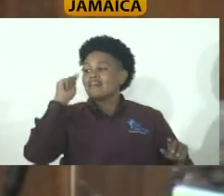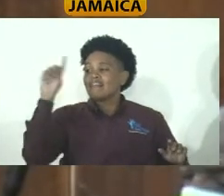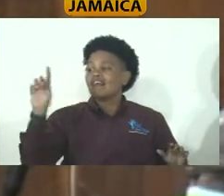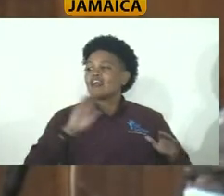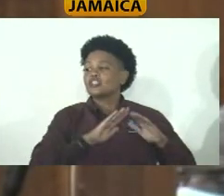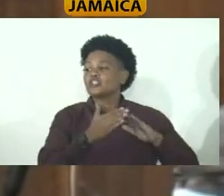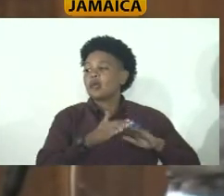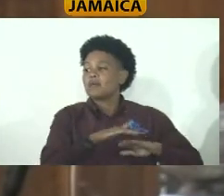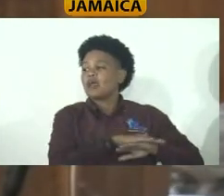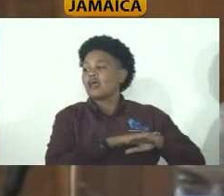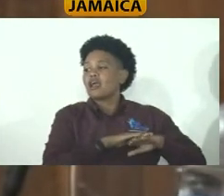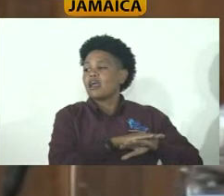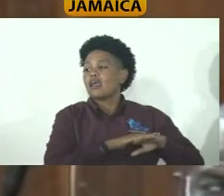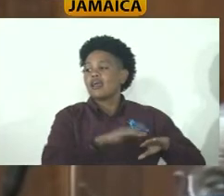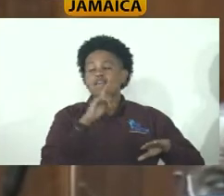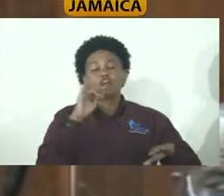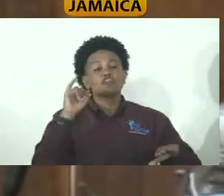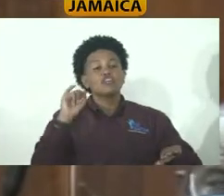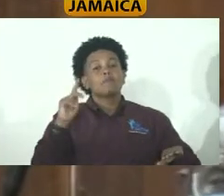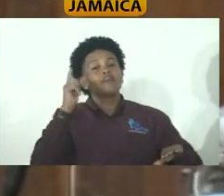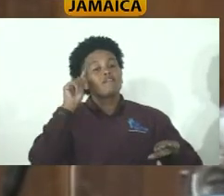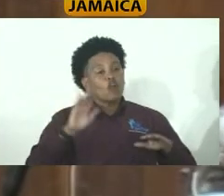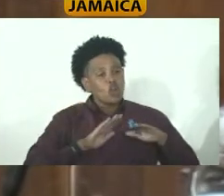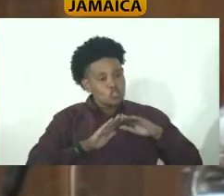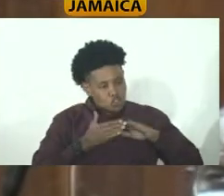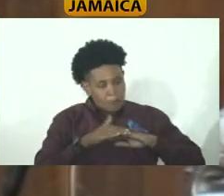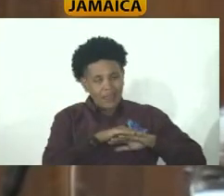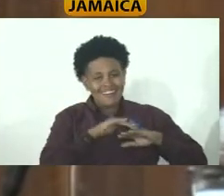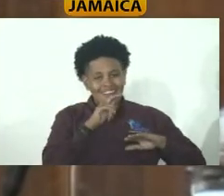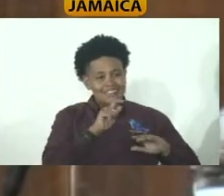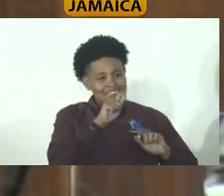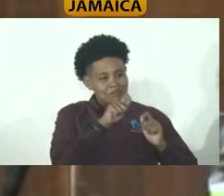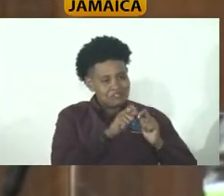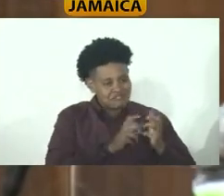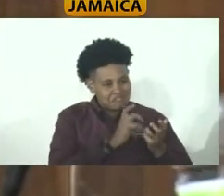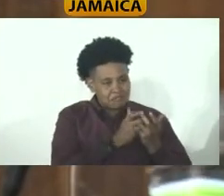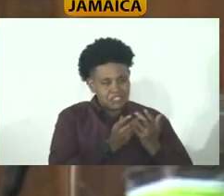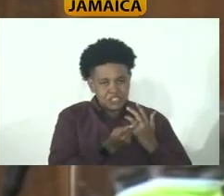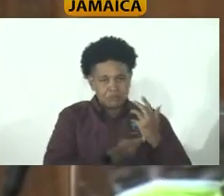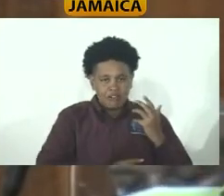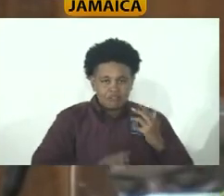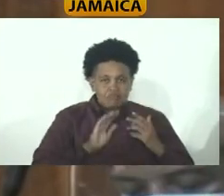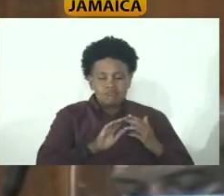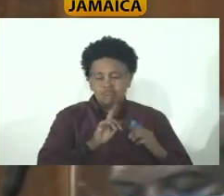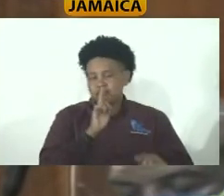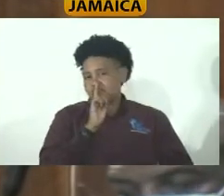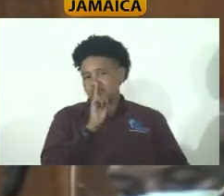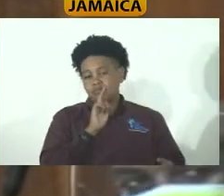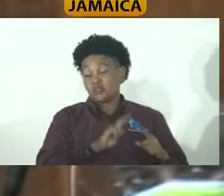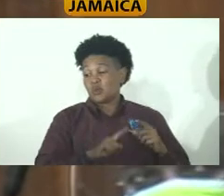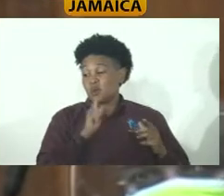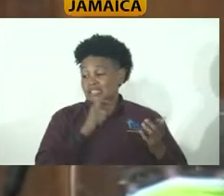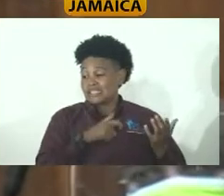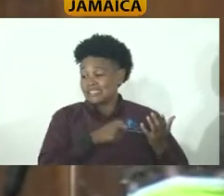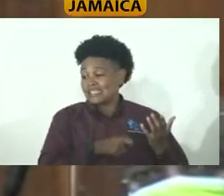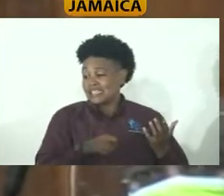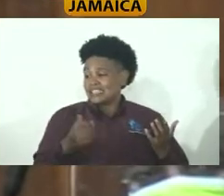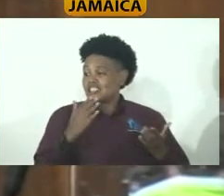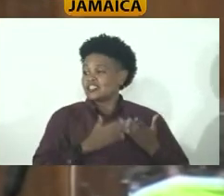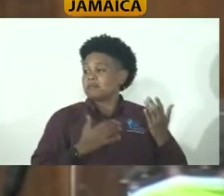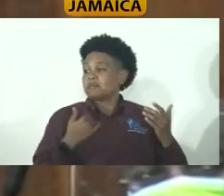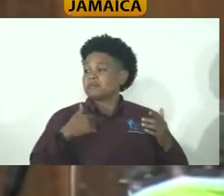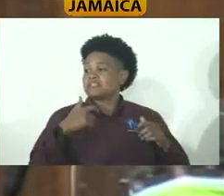the island so you're justice of the peace for jamaica and so the seals madam speaker some may still have the